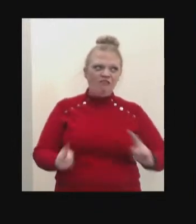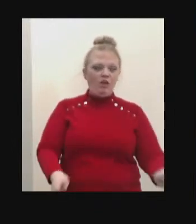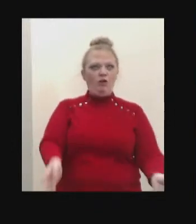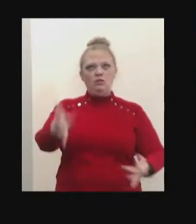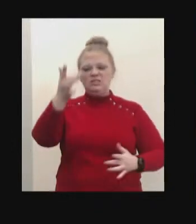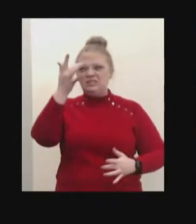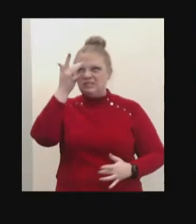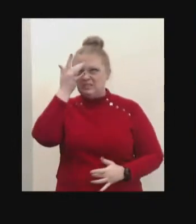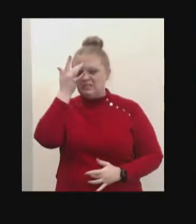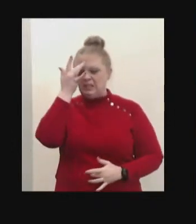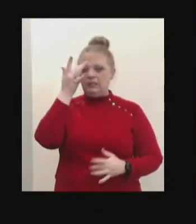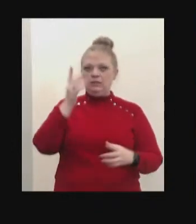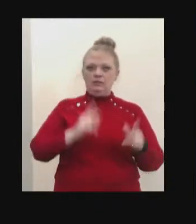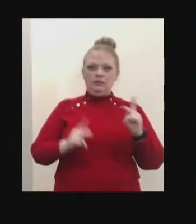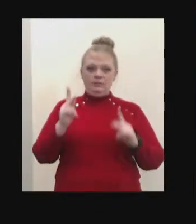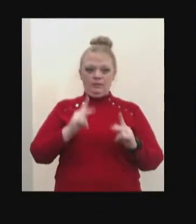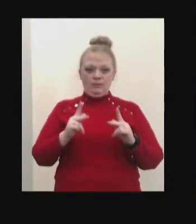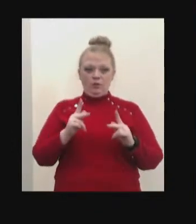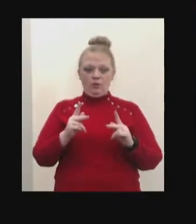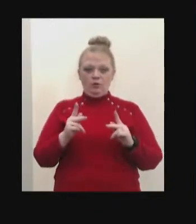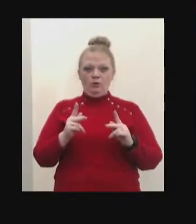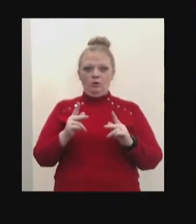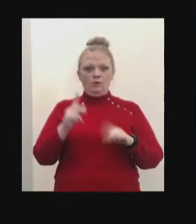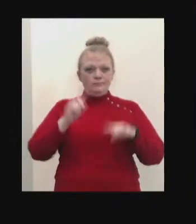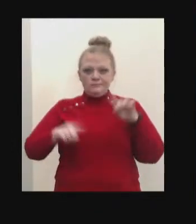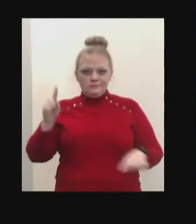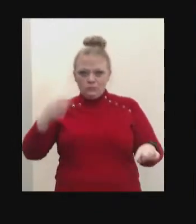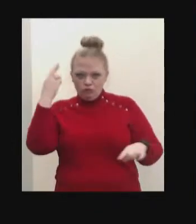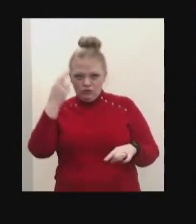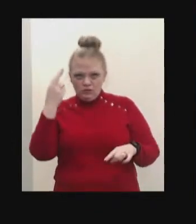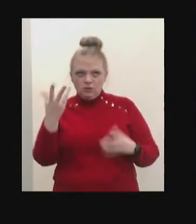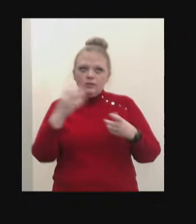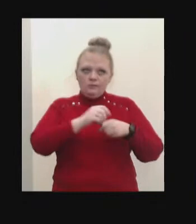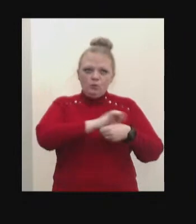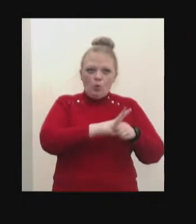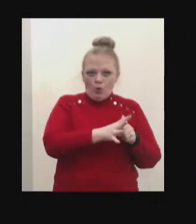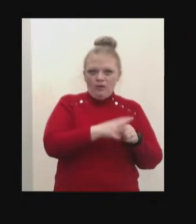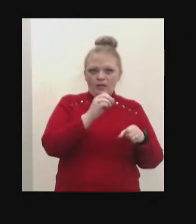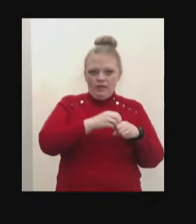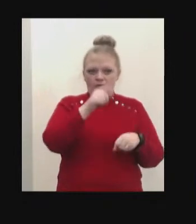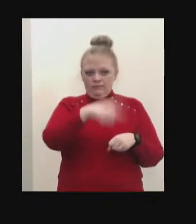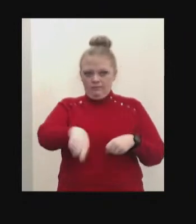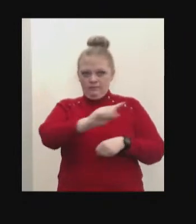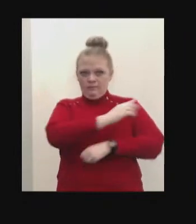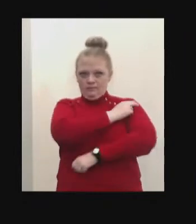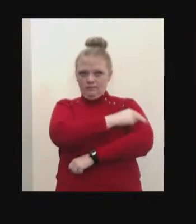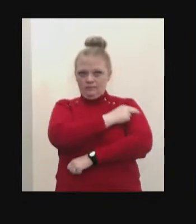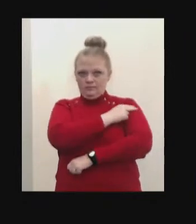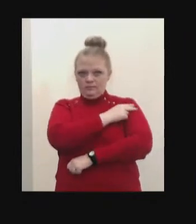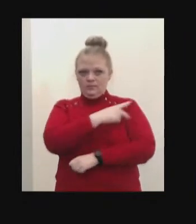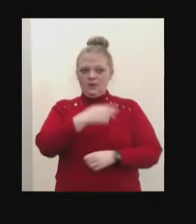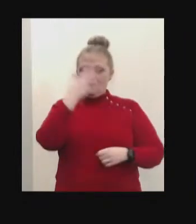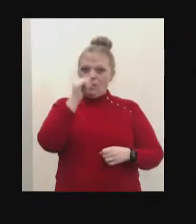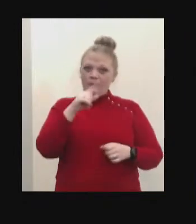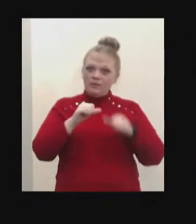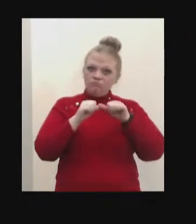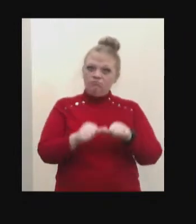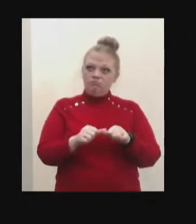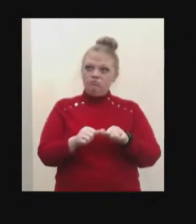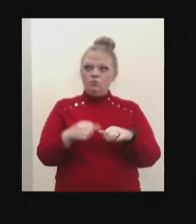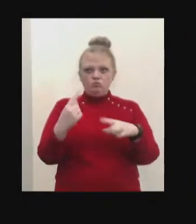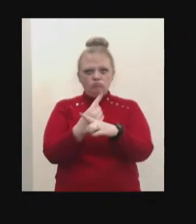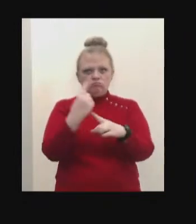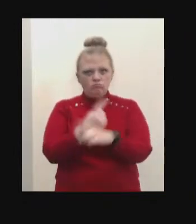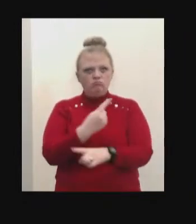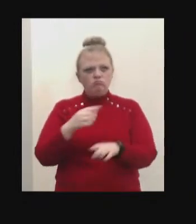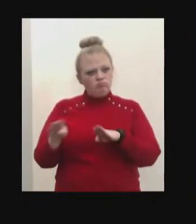reasons, including COVID, in our Erie County hospitals, and that's why we need to continue to act appropriate to keep those numbers